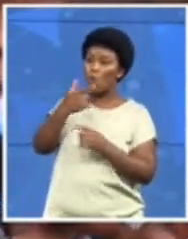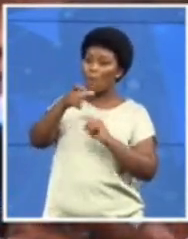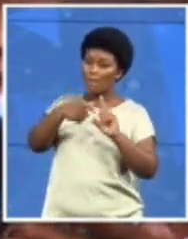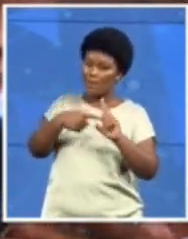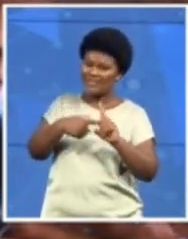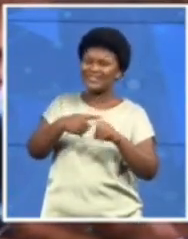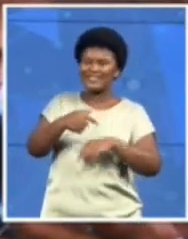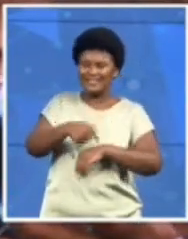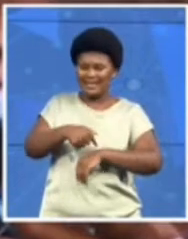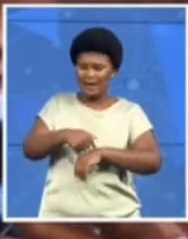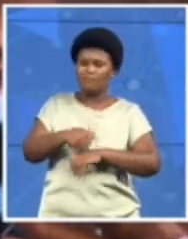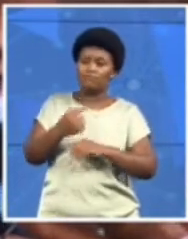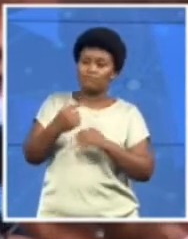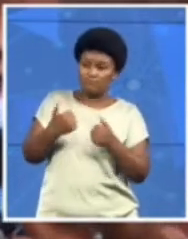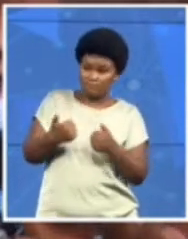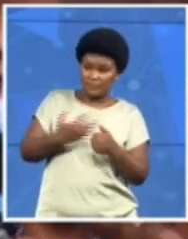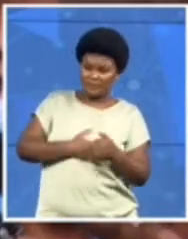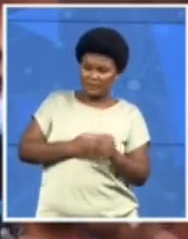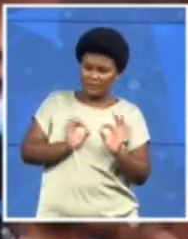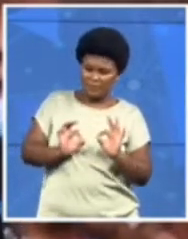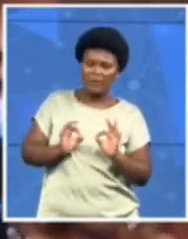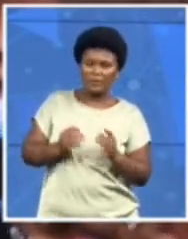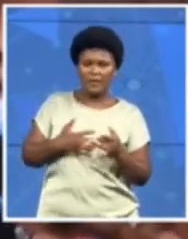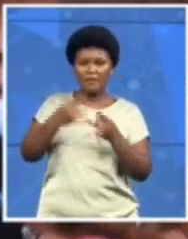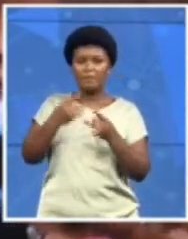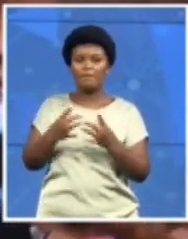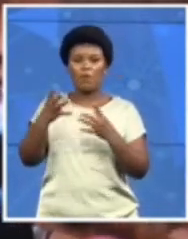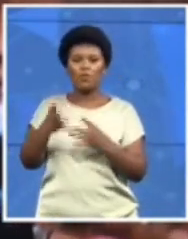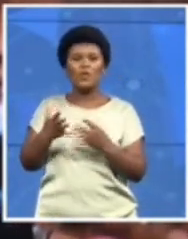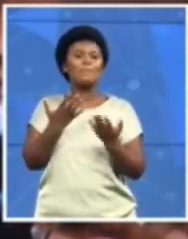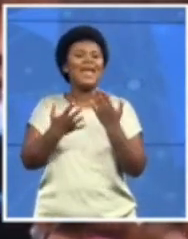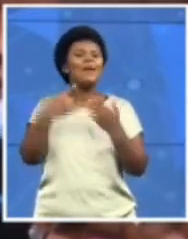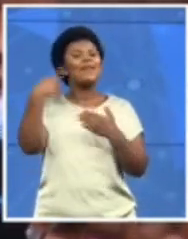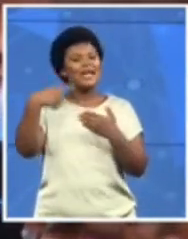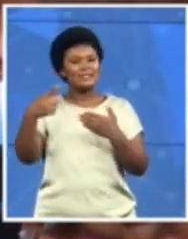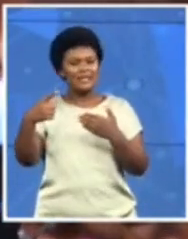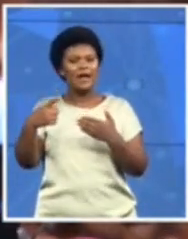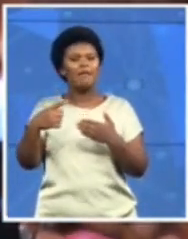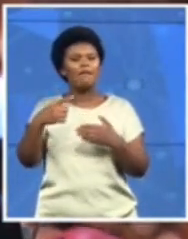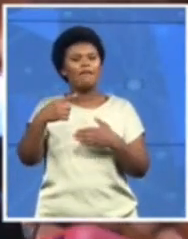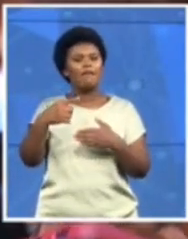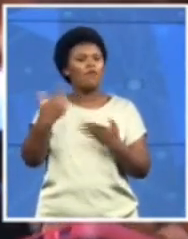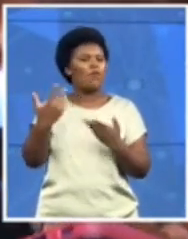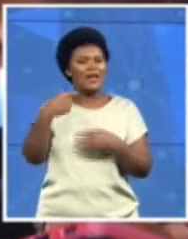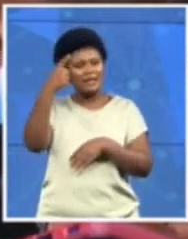surely when we come next time, I will tell, because I cannot say it's Mr. Mbofu or say